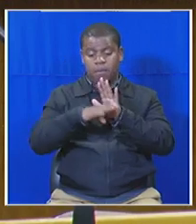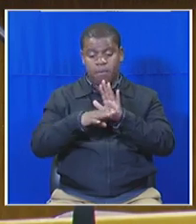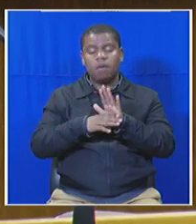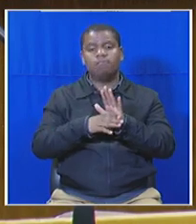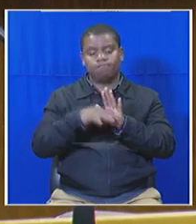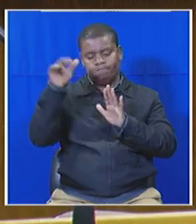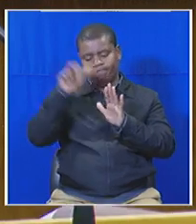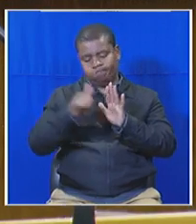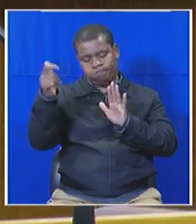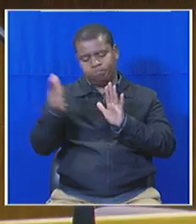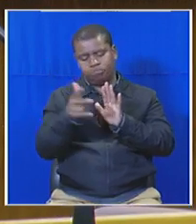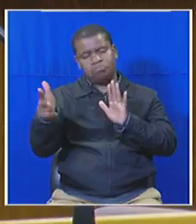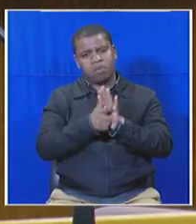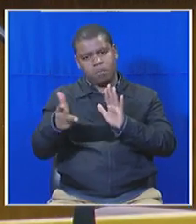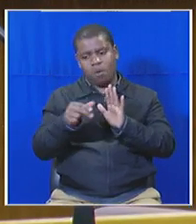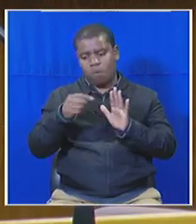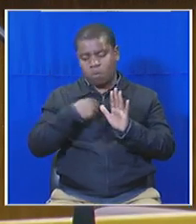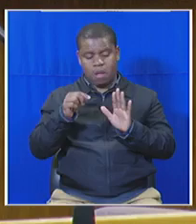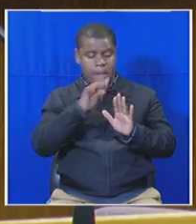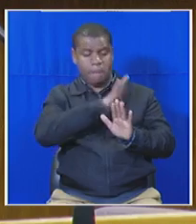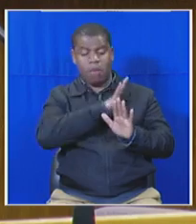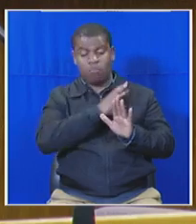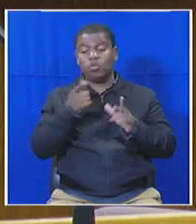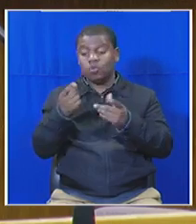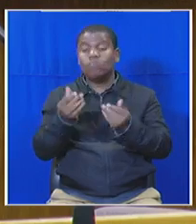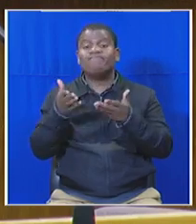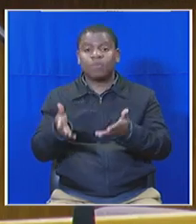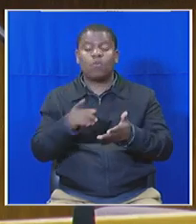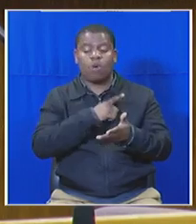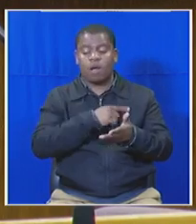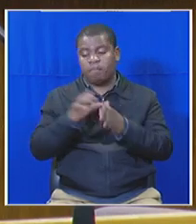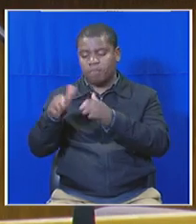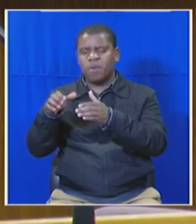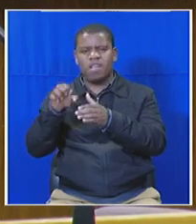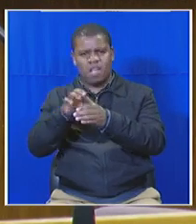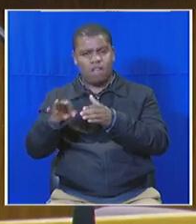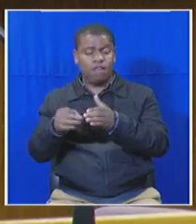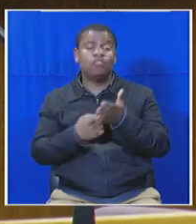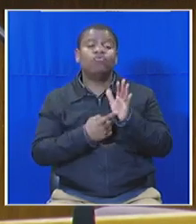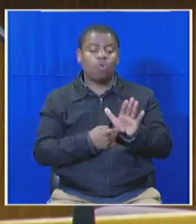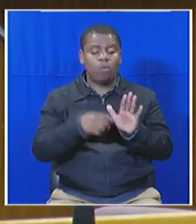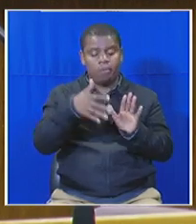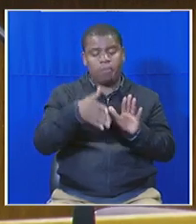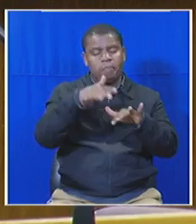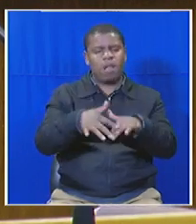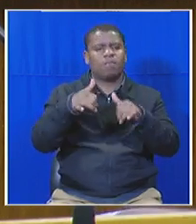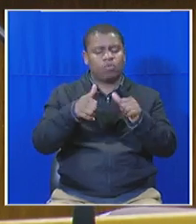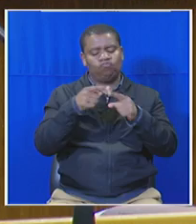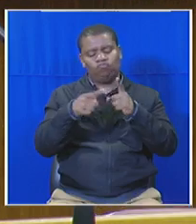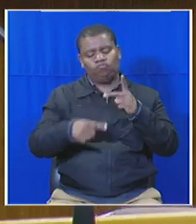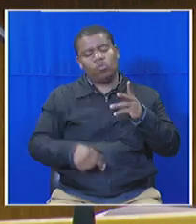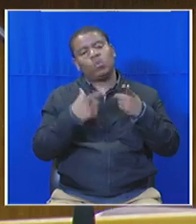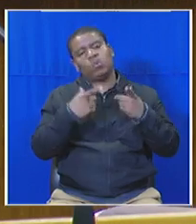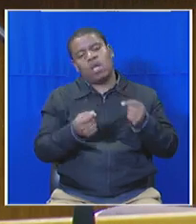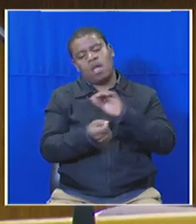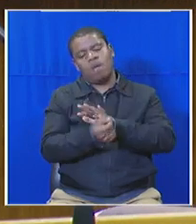eveza amanyundululu alorhulumente. Sinesiqinisekiso uMhlonipheki uMobu ebengasoze avumelane nombutho